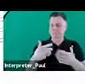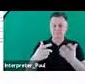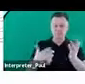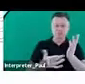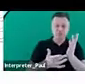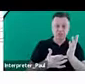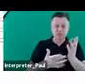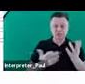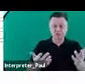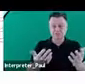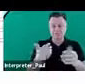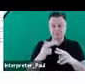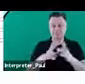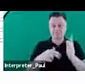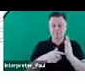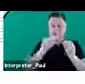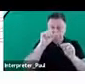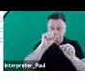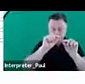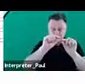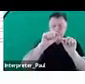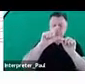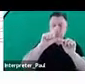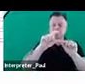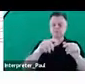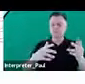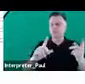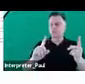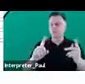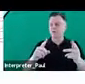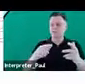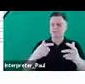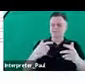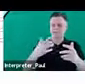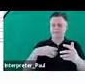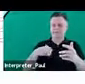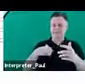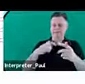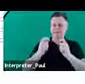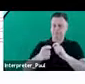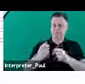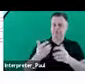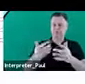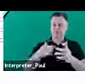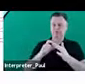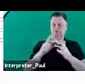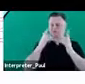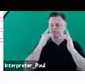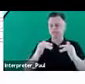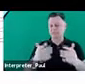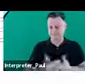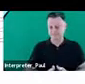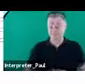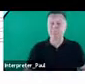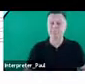so that the font's bigger? What is it that I need to be able to allow me to take those tests? And once you've identified